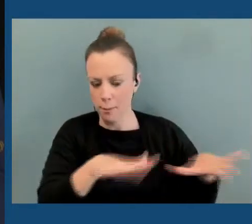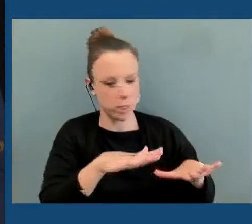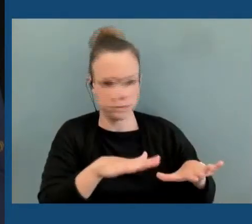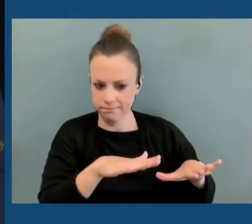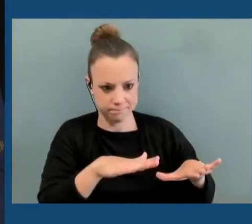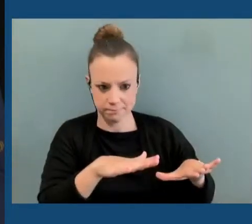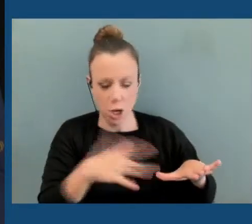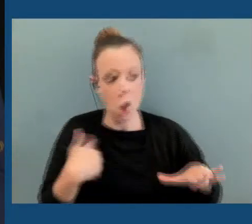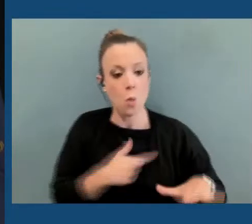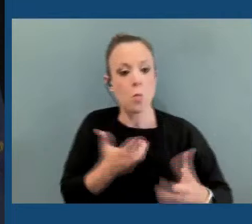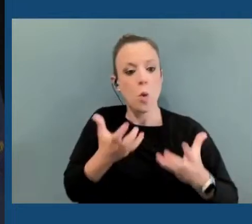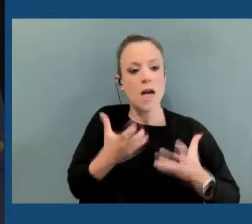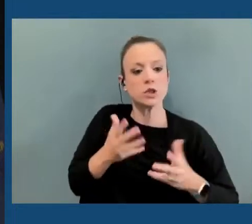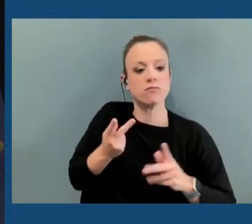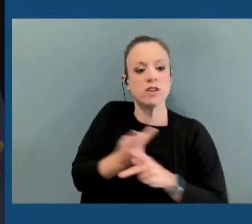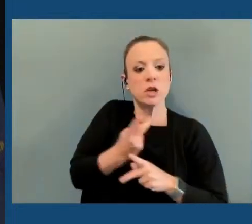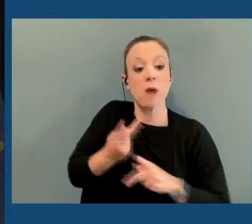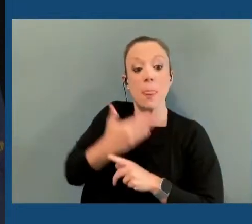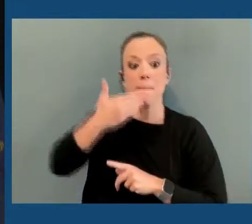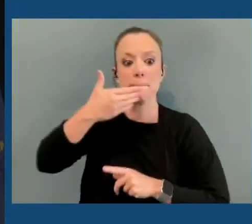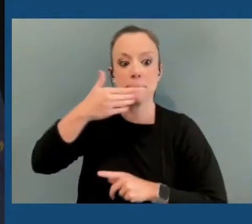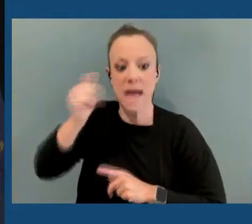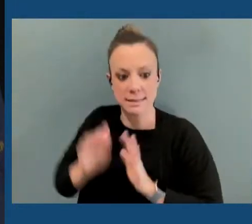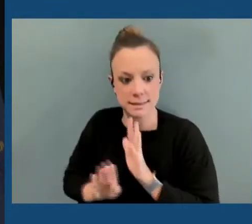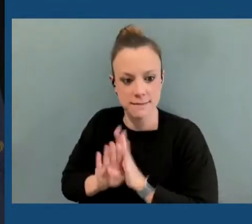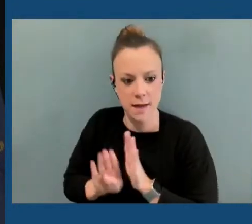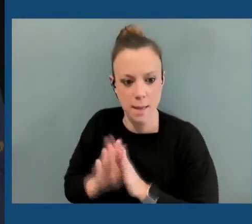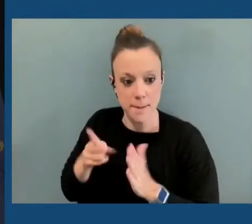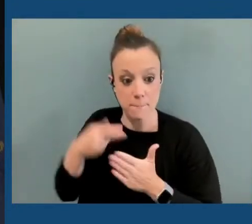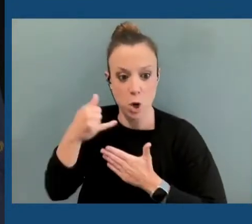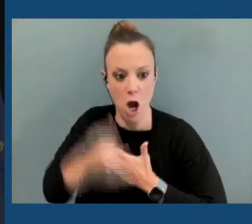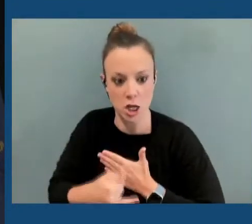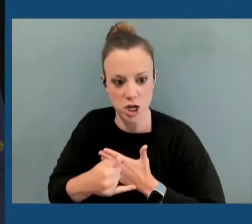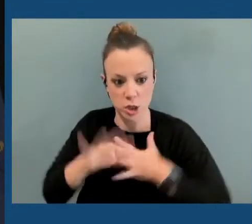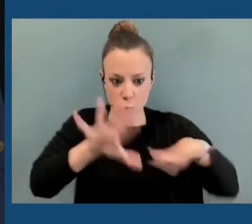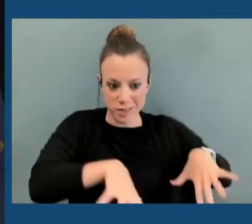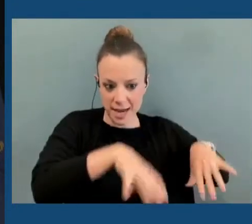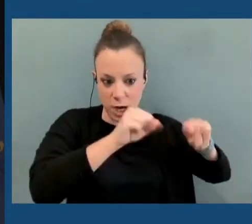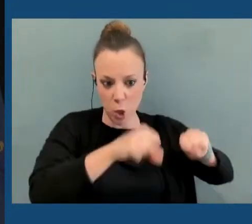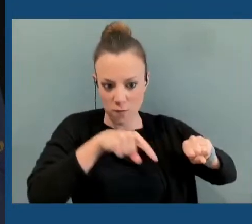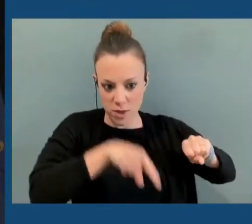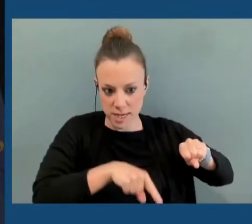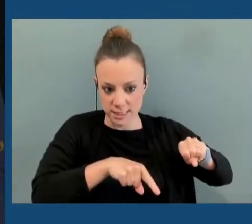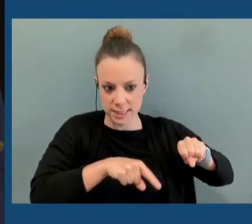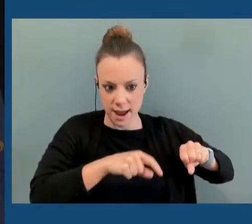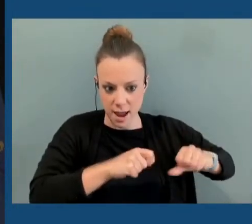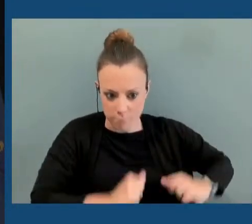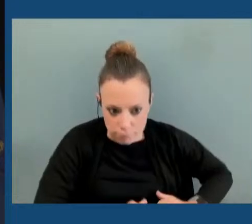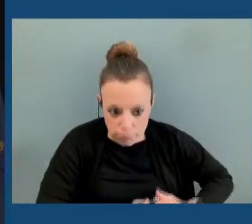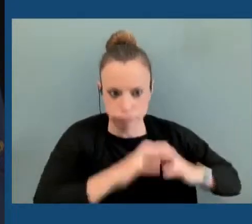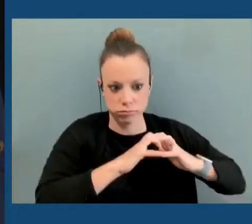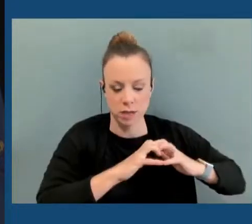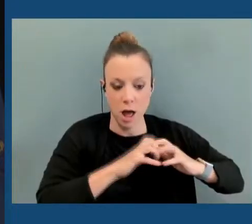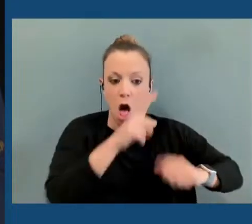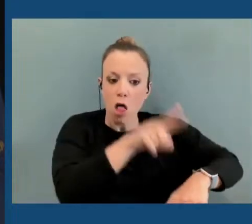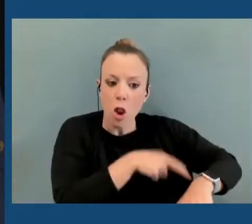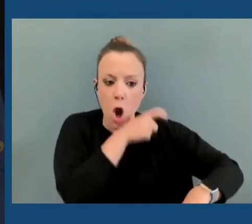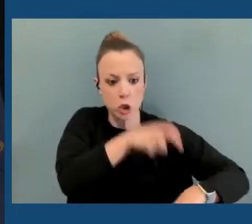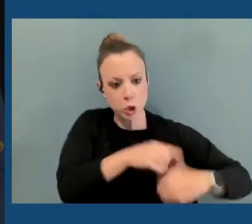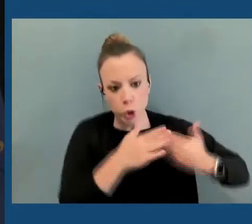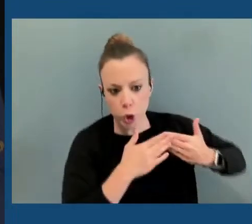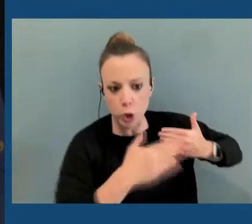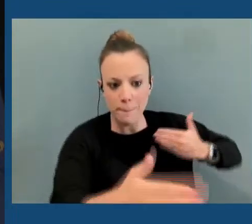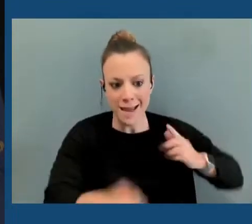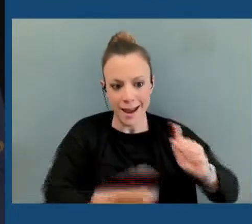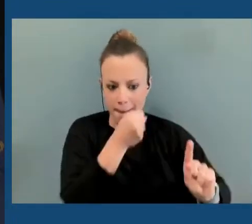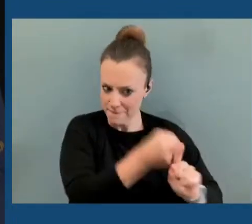right development project. They were more concerned about long-term impact than they were with getting the property back on the